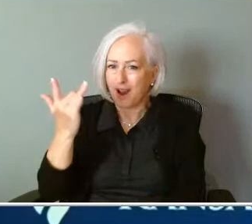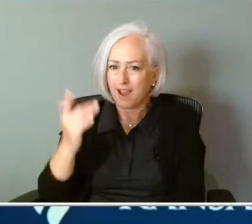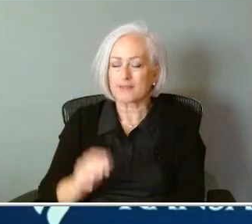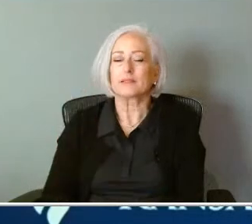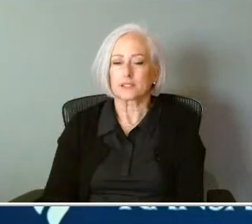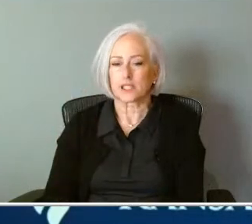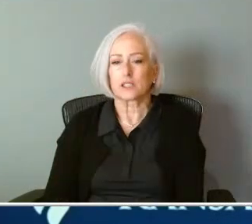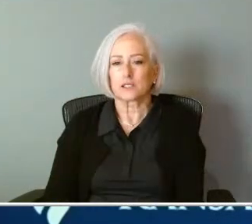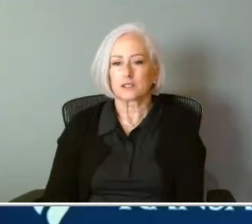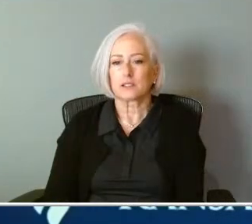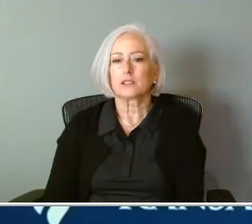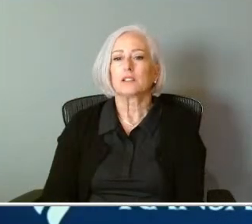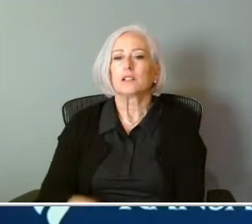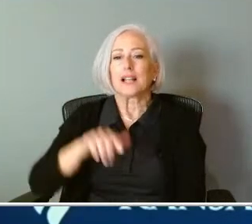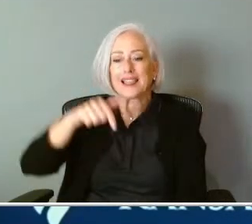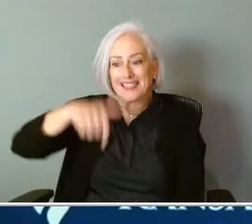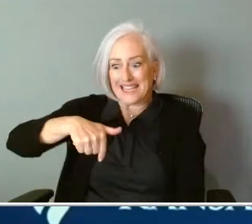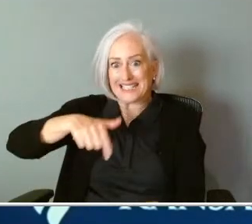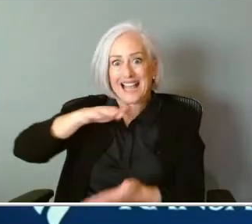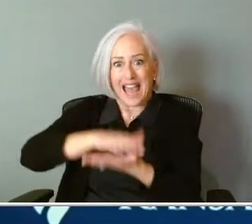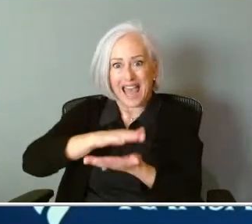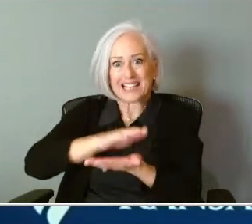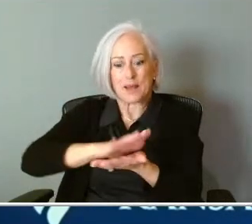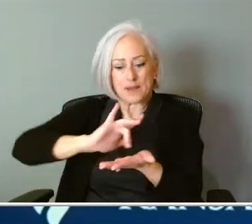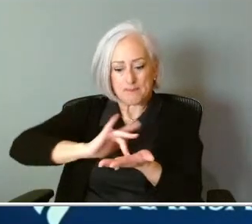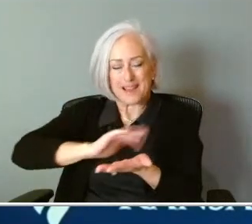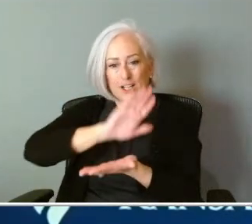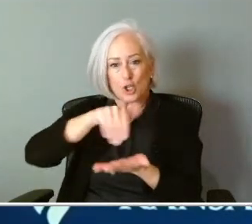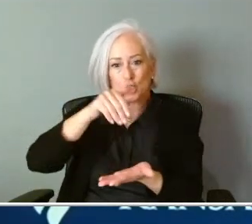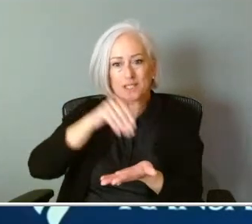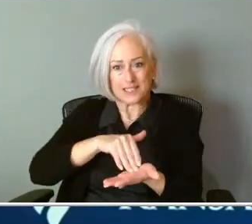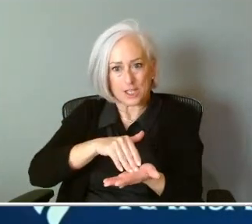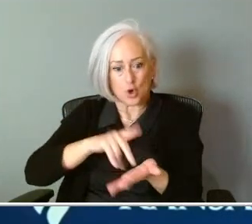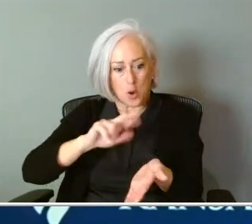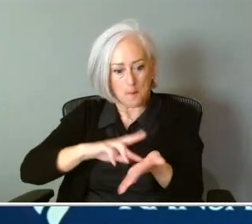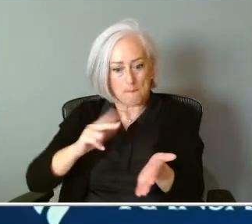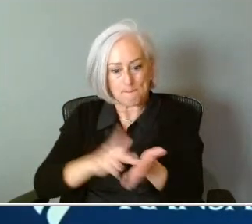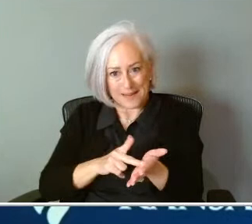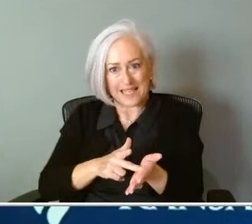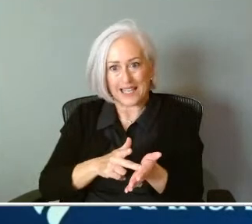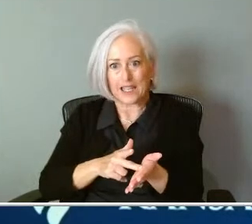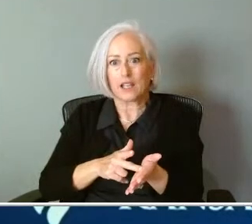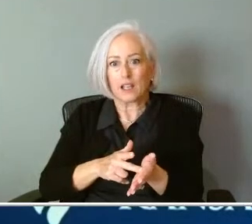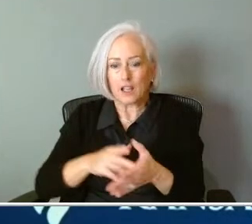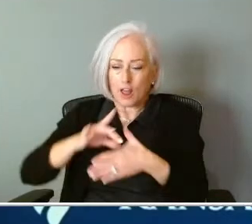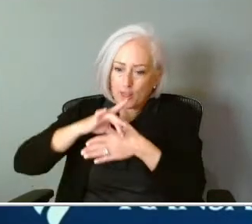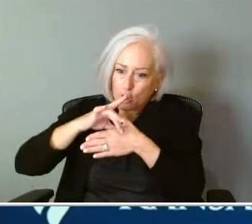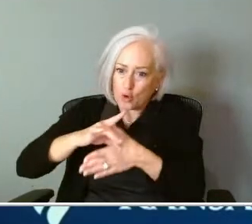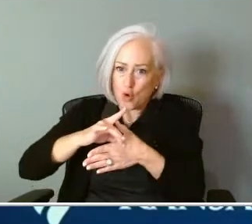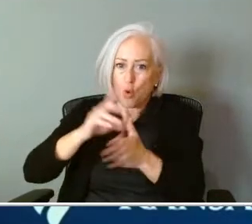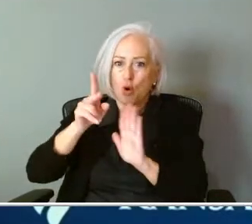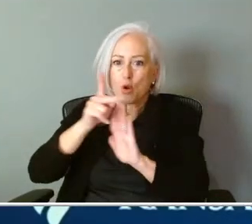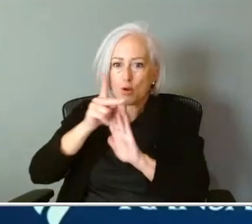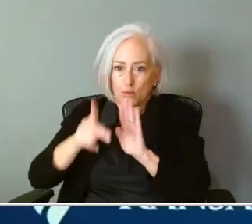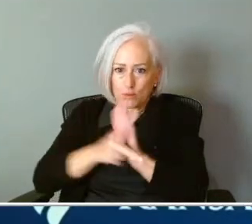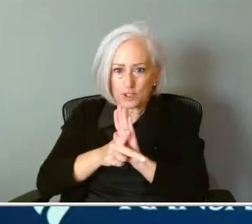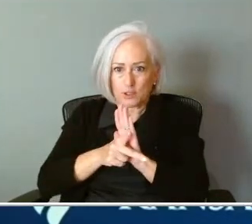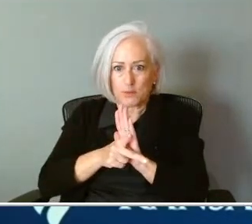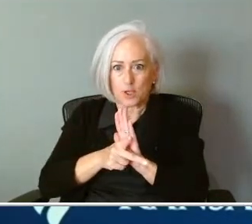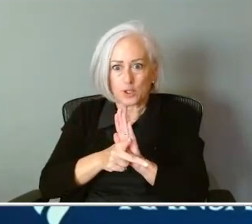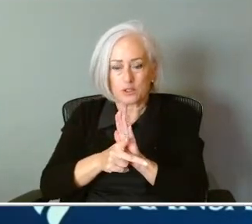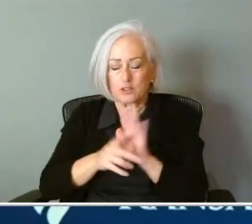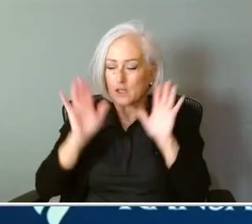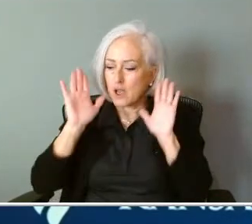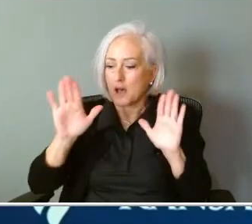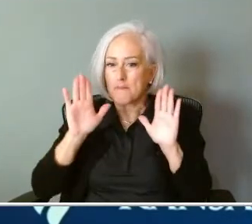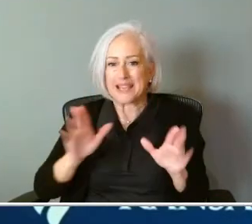an academic medical center. As such, our core principles are to provide outstanding clinical care, to do research,